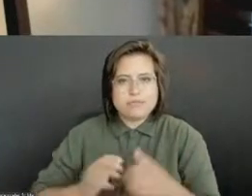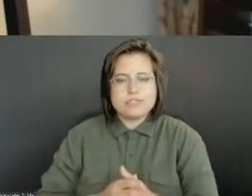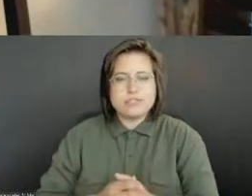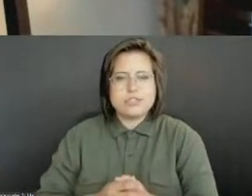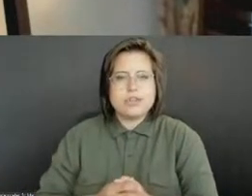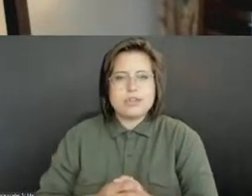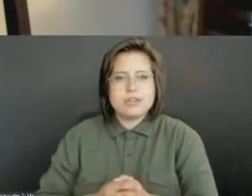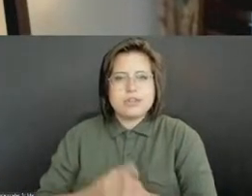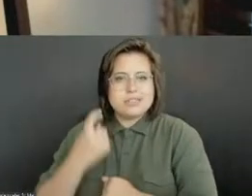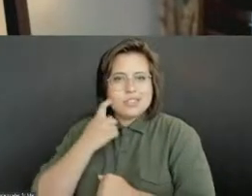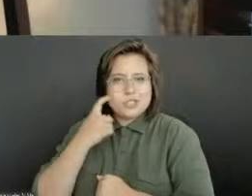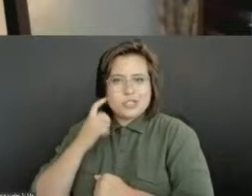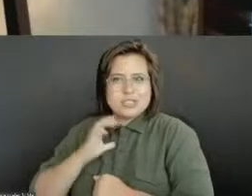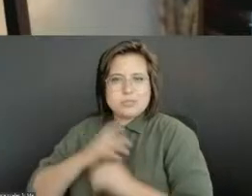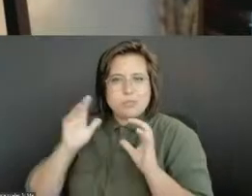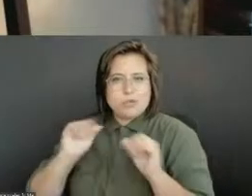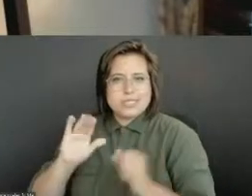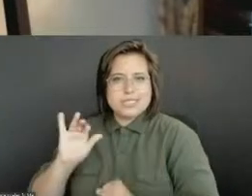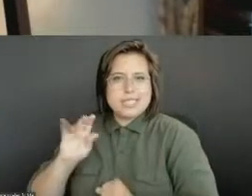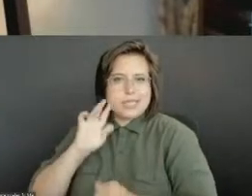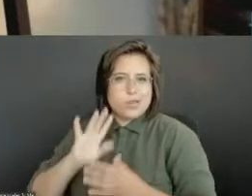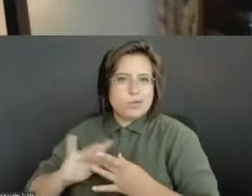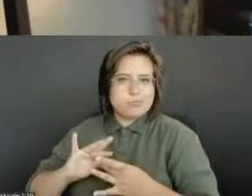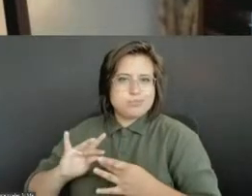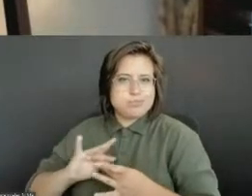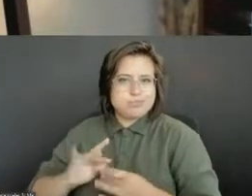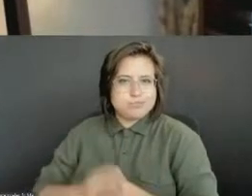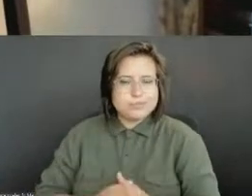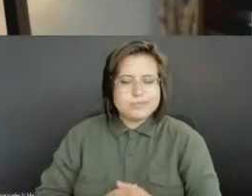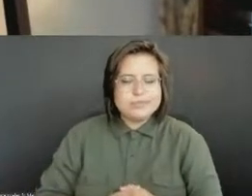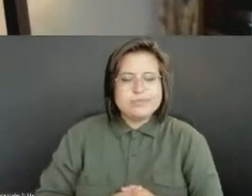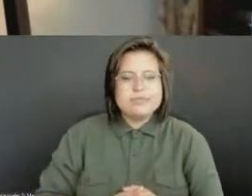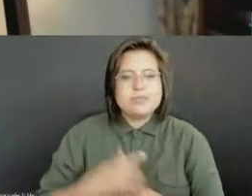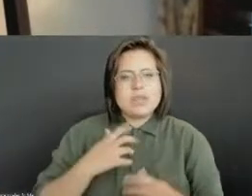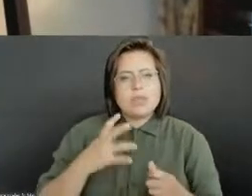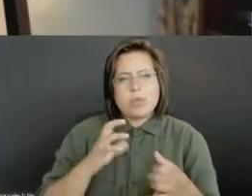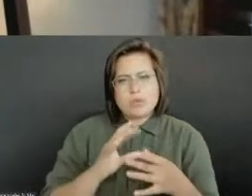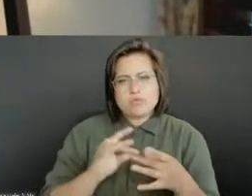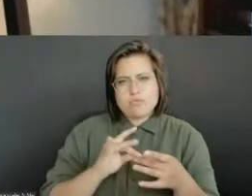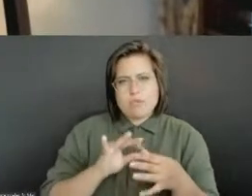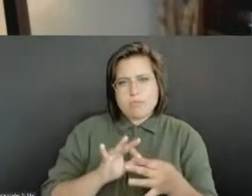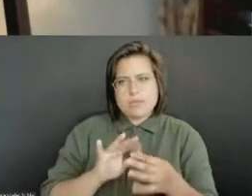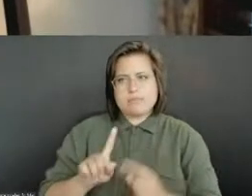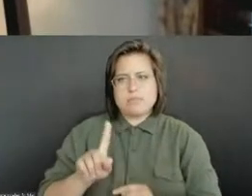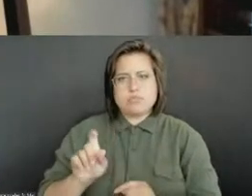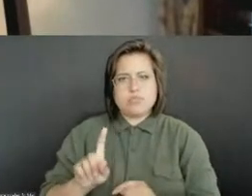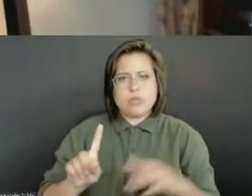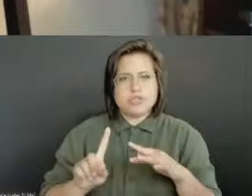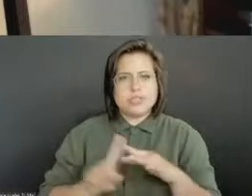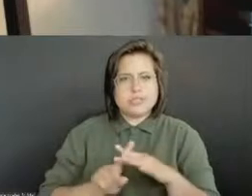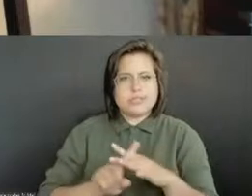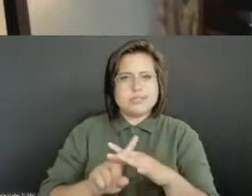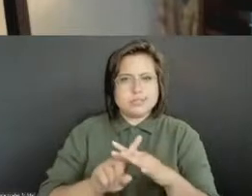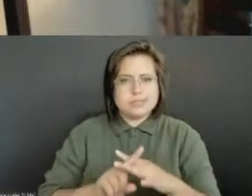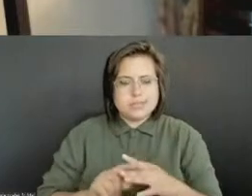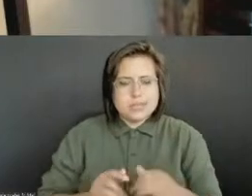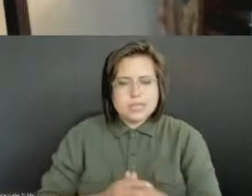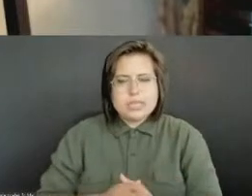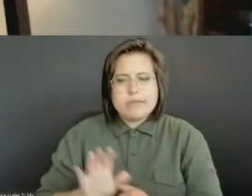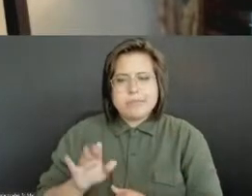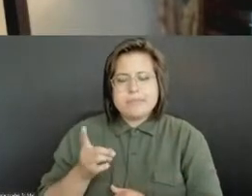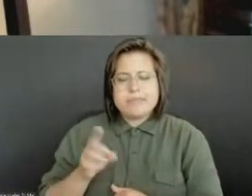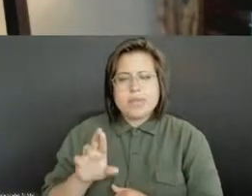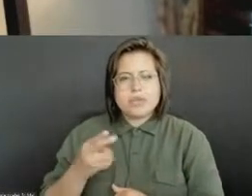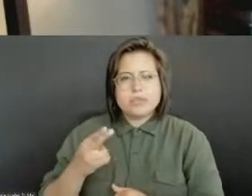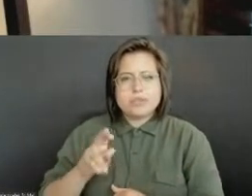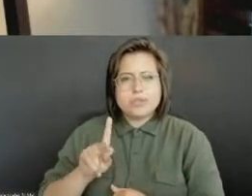earlier this afternoon. I wanted to make a few comments related to some of the questions that came up earlier and a comment. Dr. Hildreth, you mentioned earlier